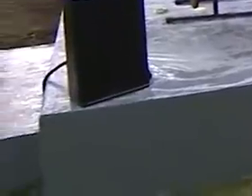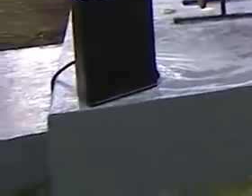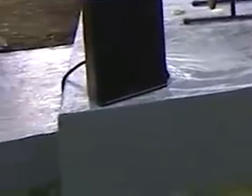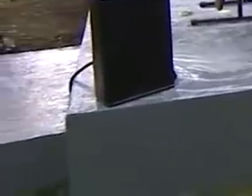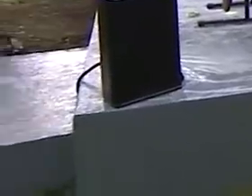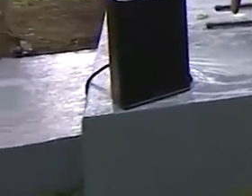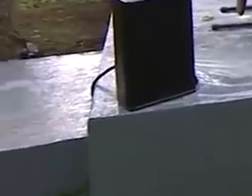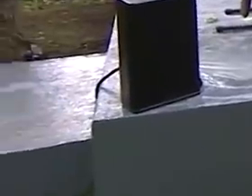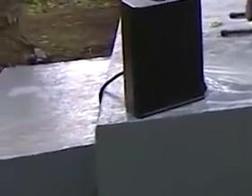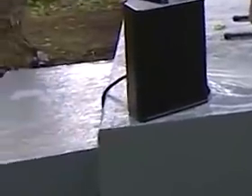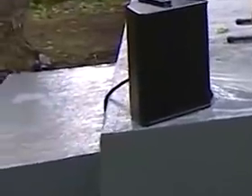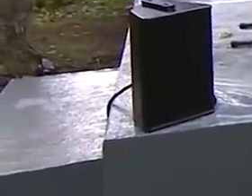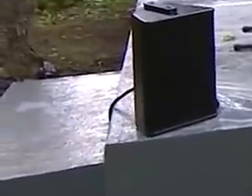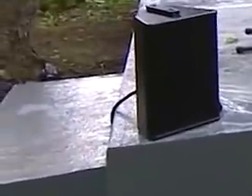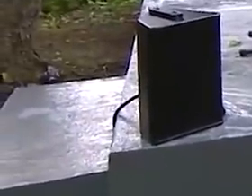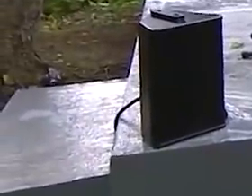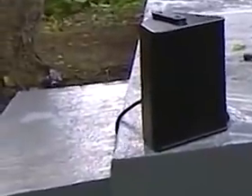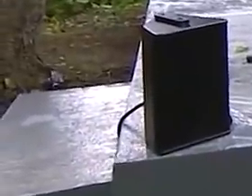safe